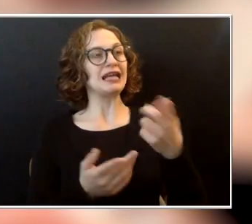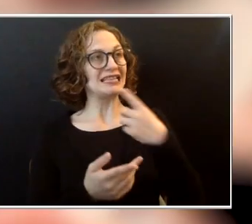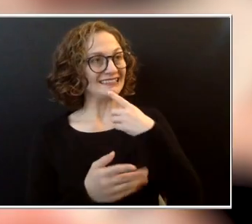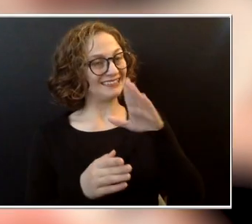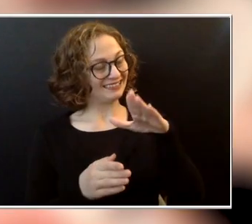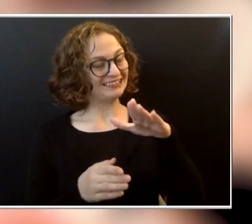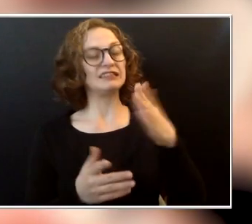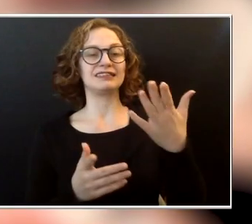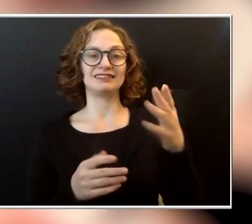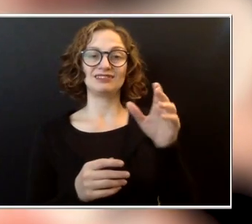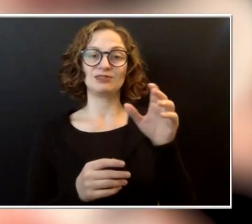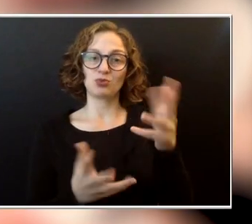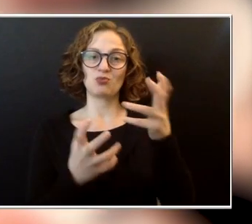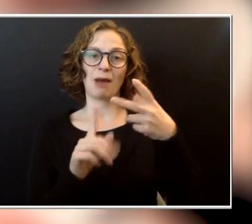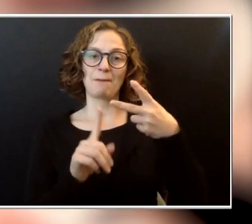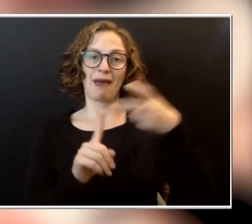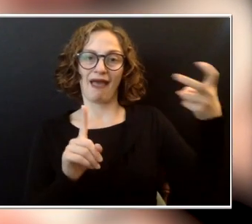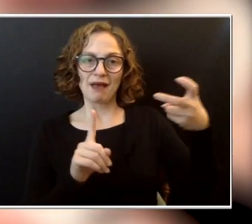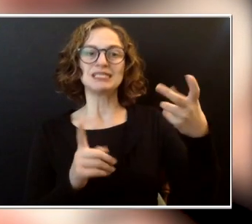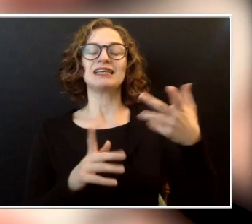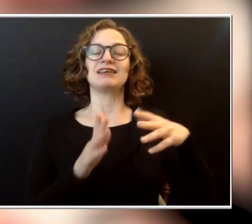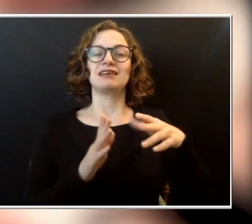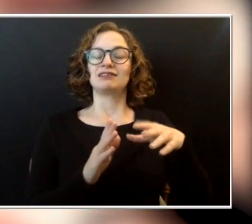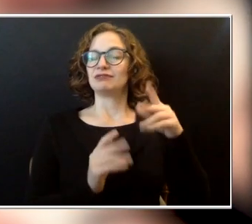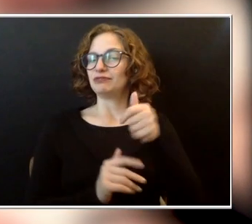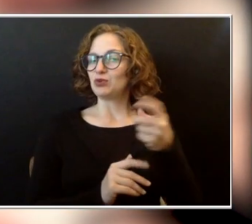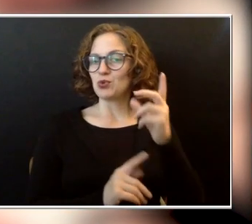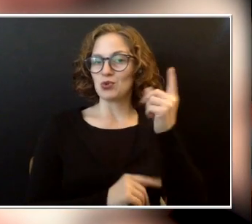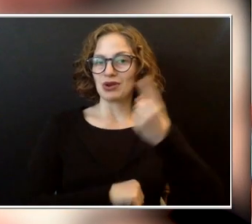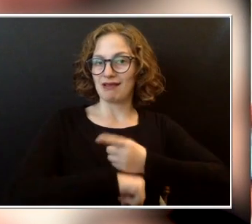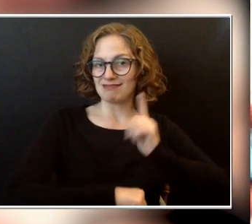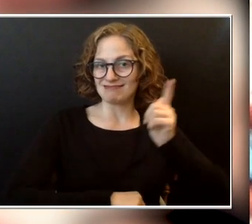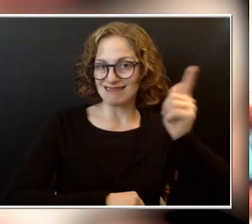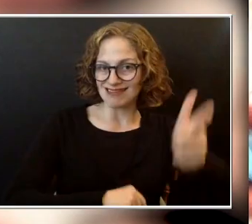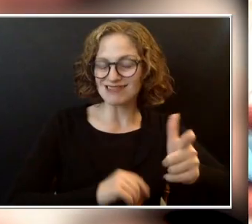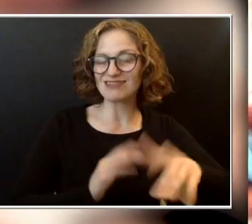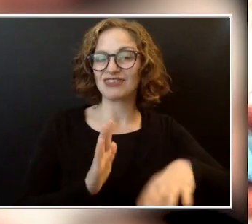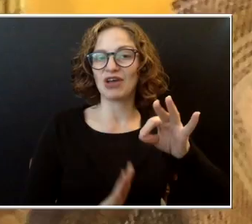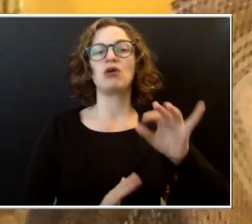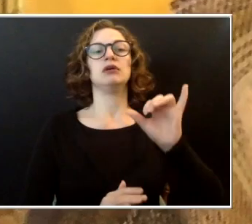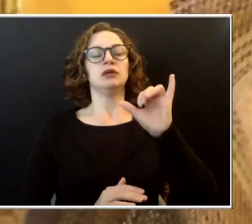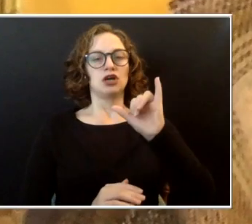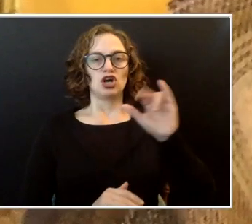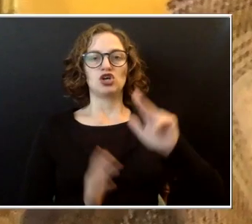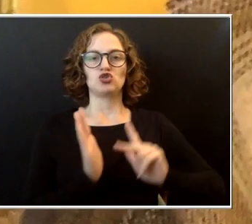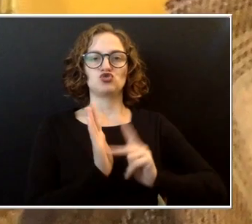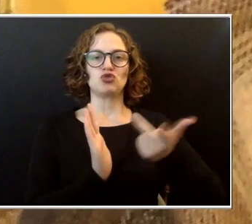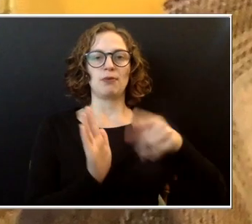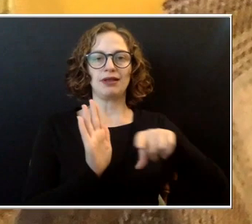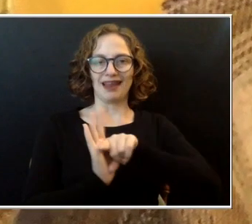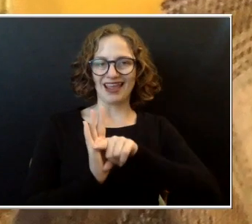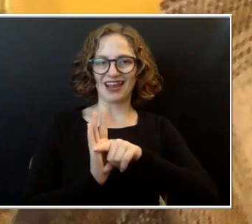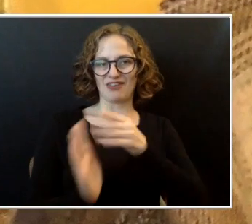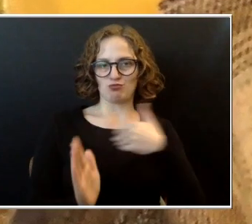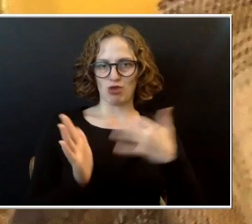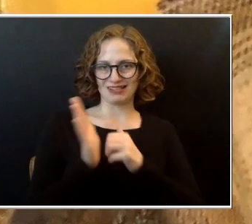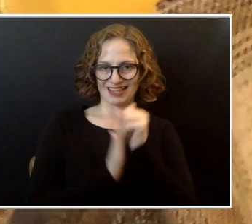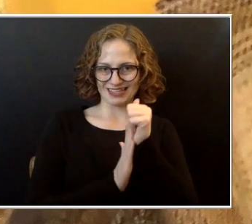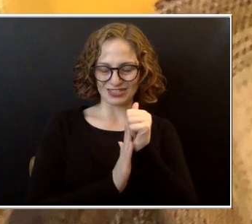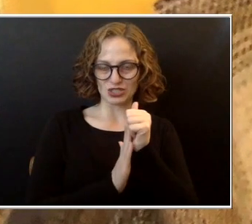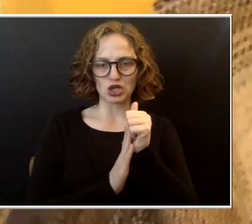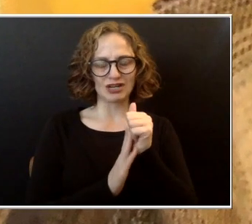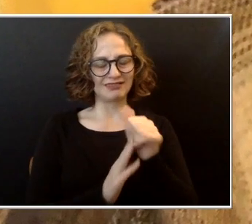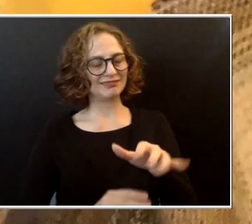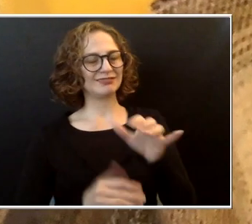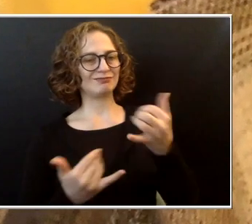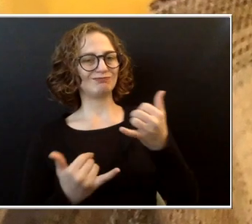shock. At 54, Silvia had always been active and healthy. Now she was scared, on vacation in another country,